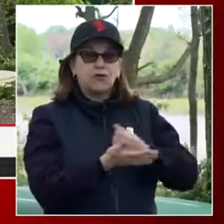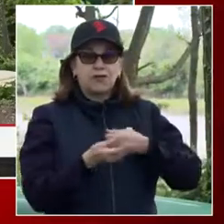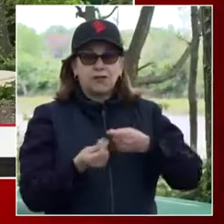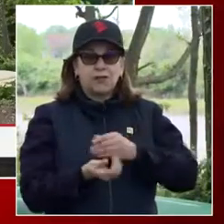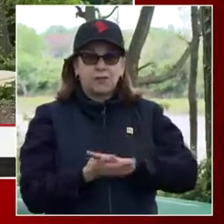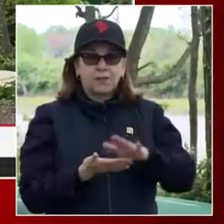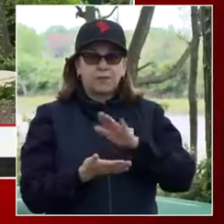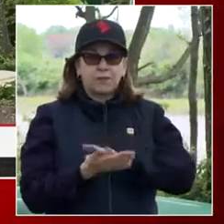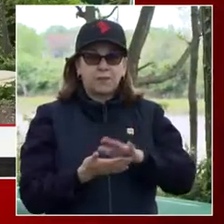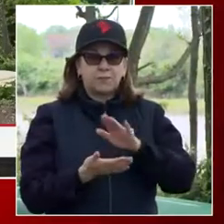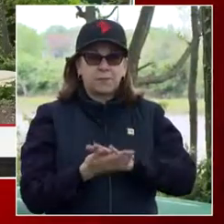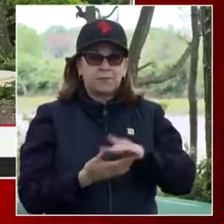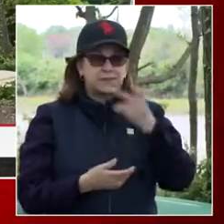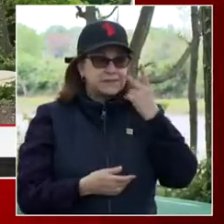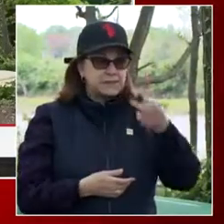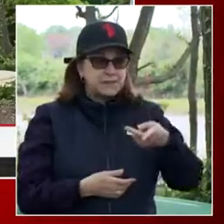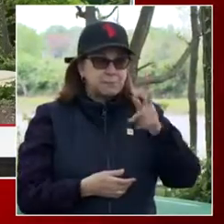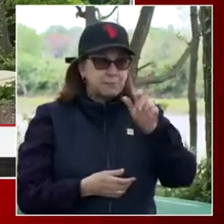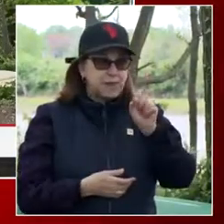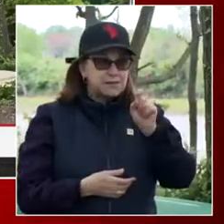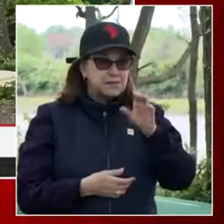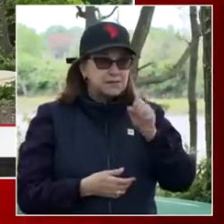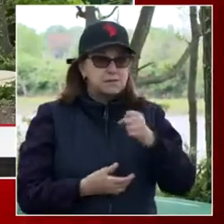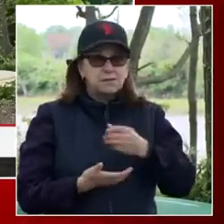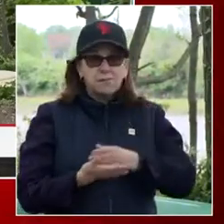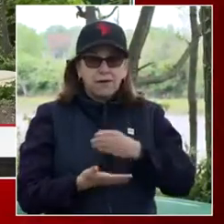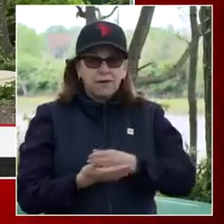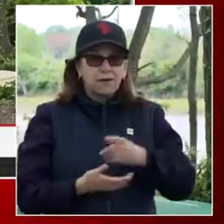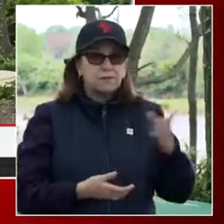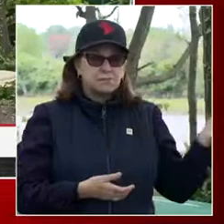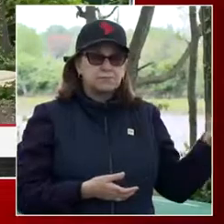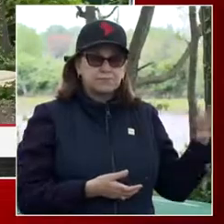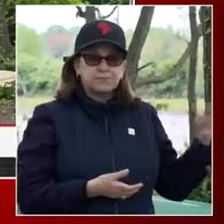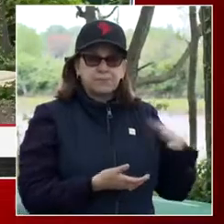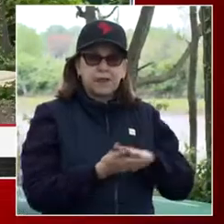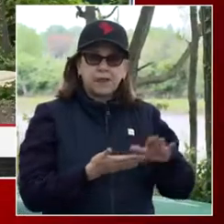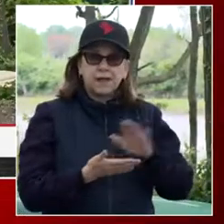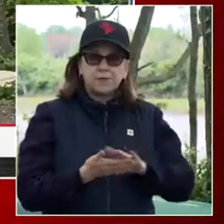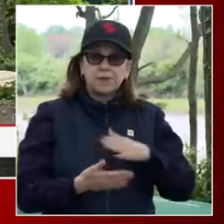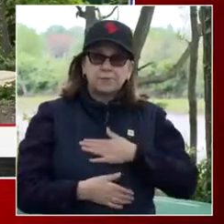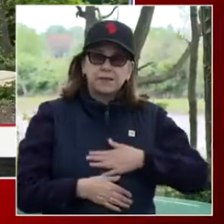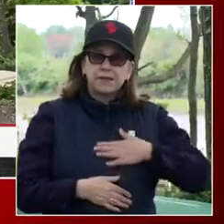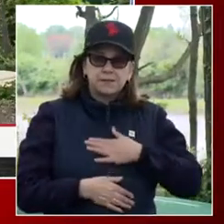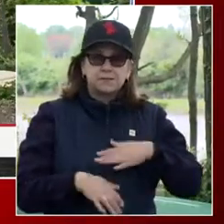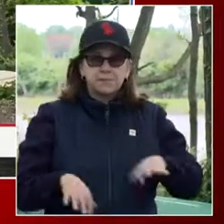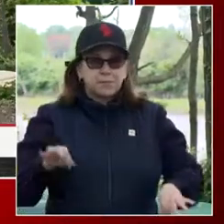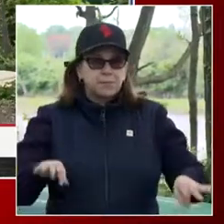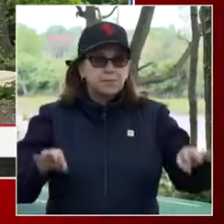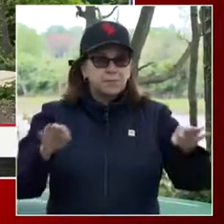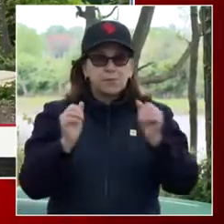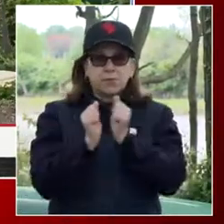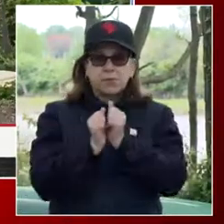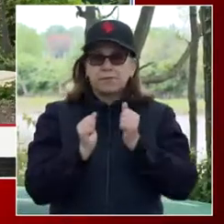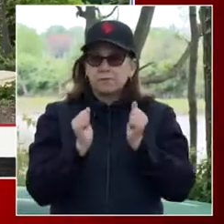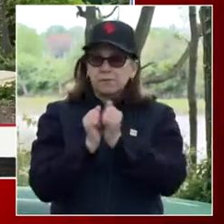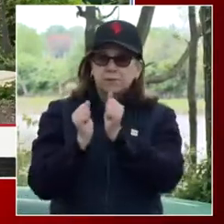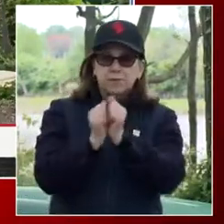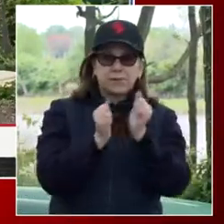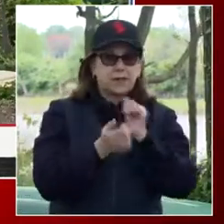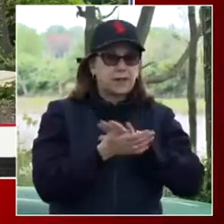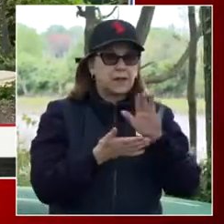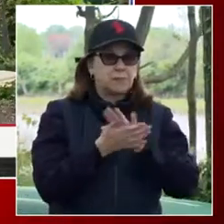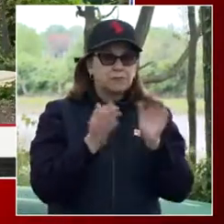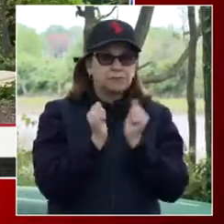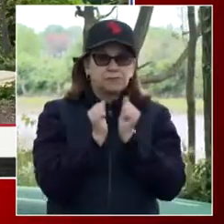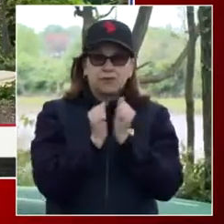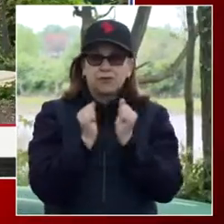plastic single-use bottles, and that's what we get calls about. That's the number one. That's the number one item of trash